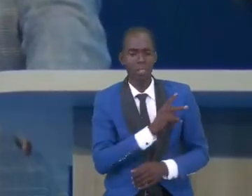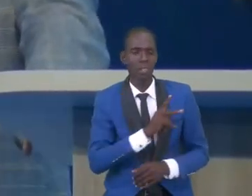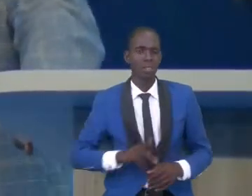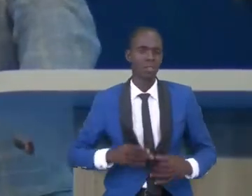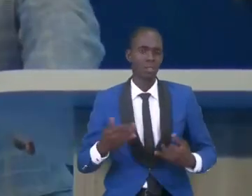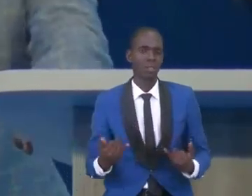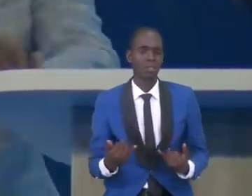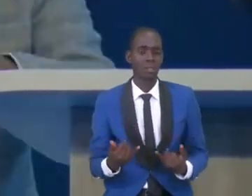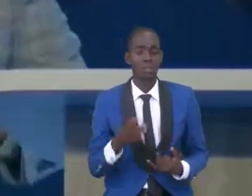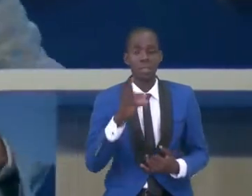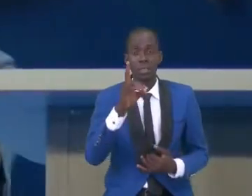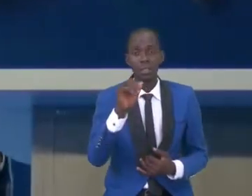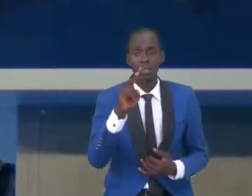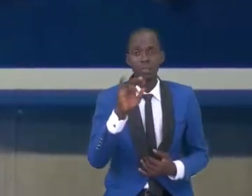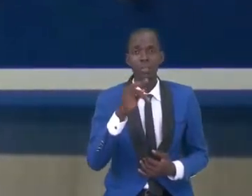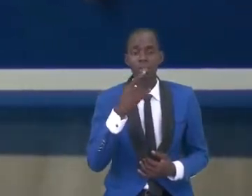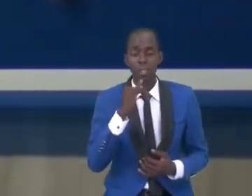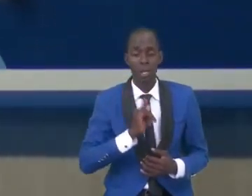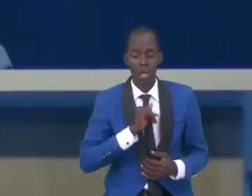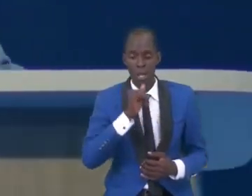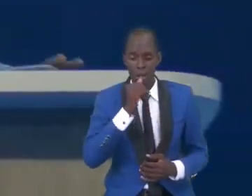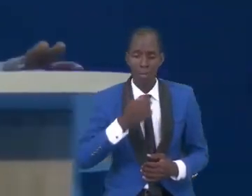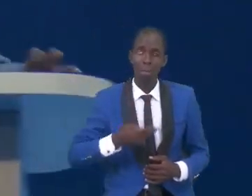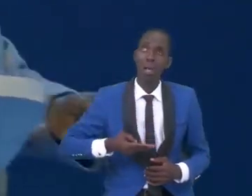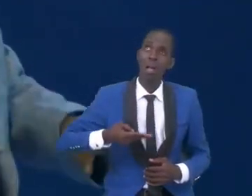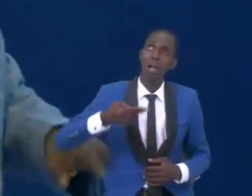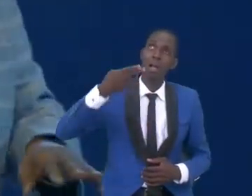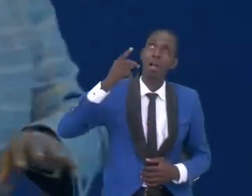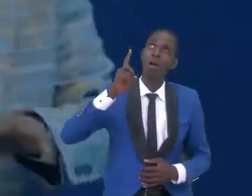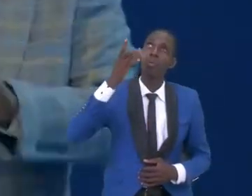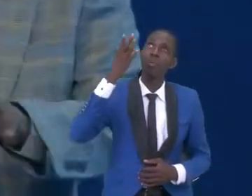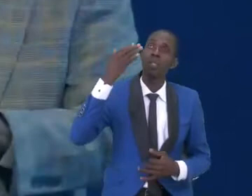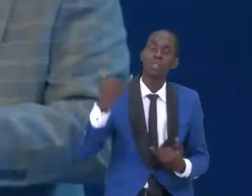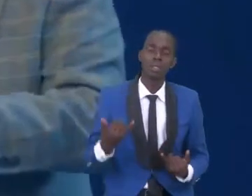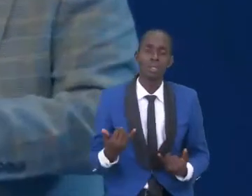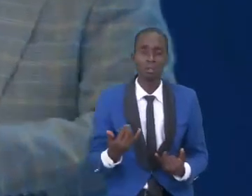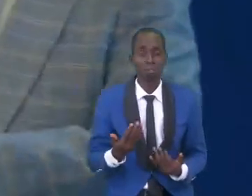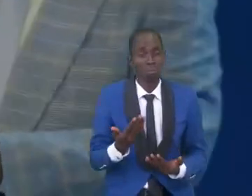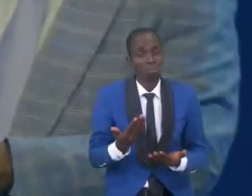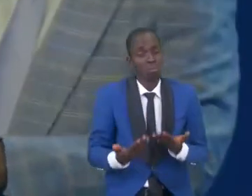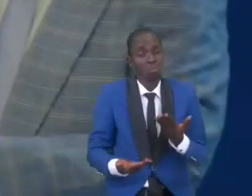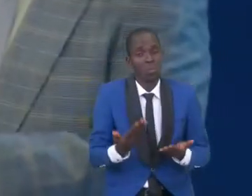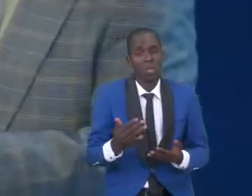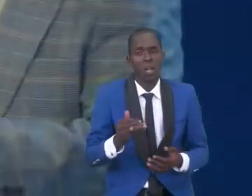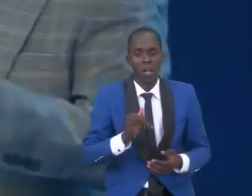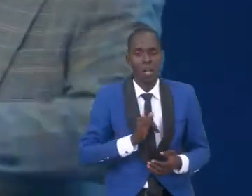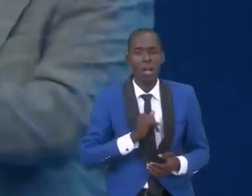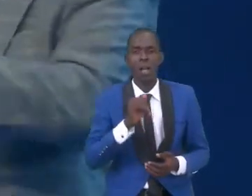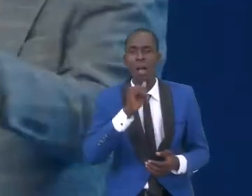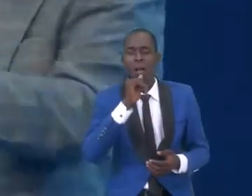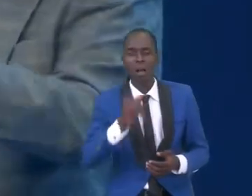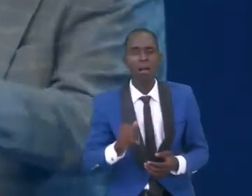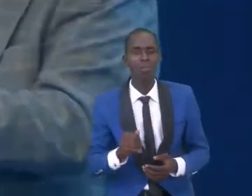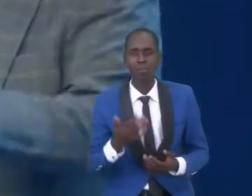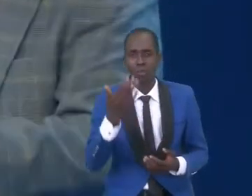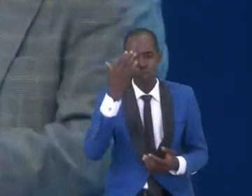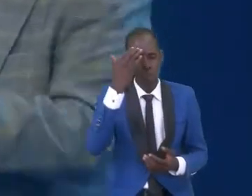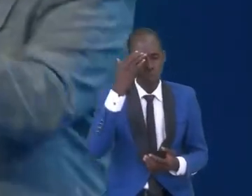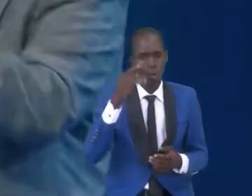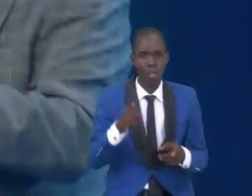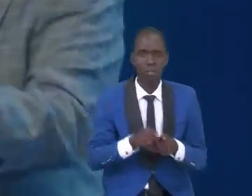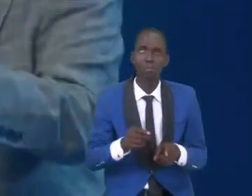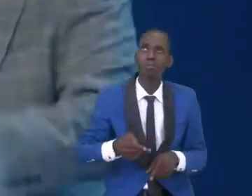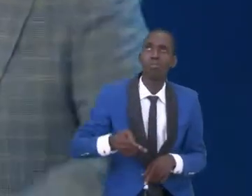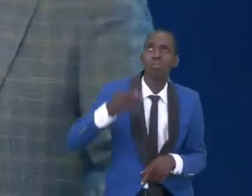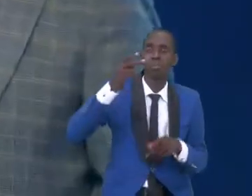up now. David said, although I'm rated as high in the most important country